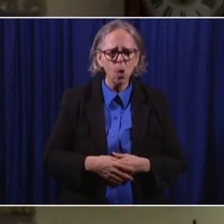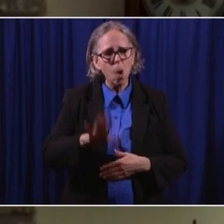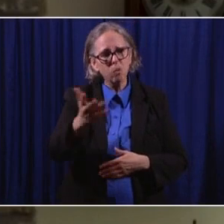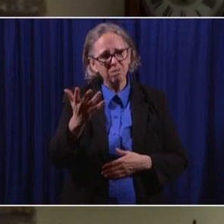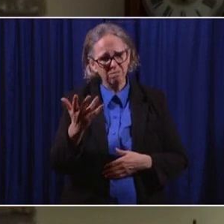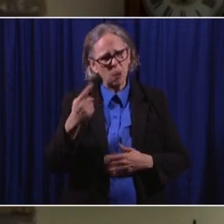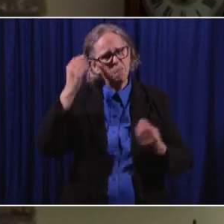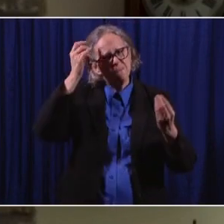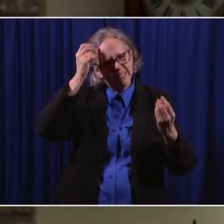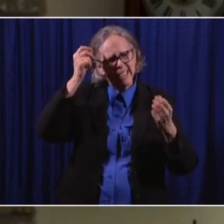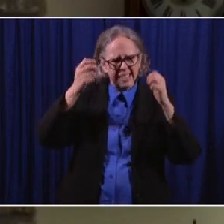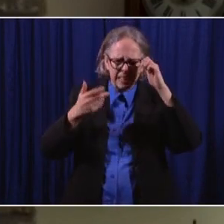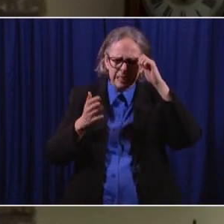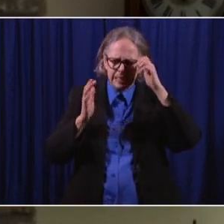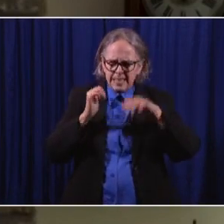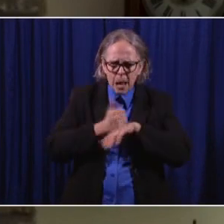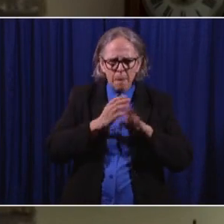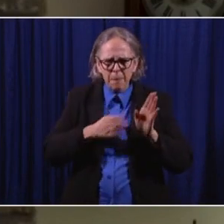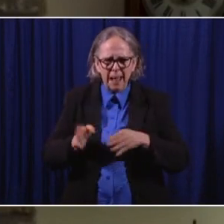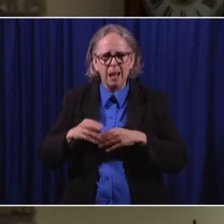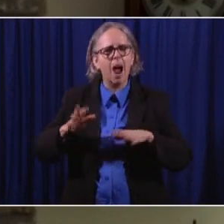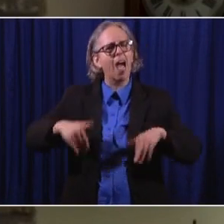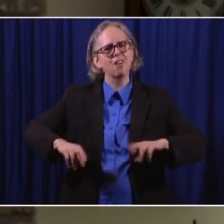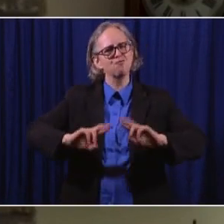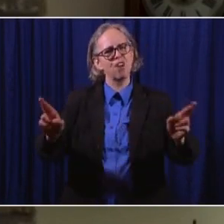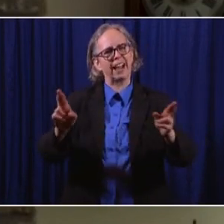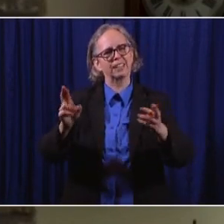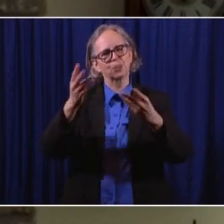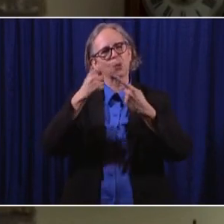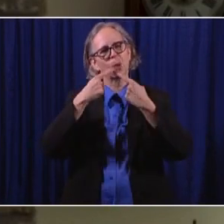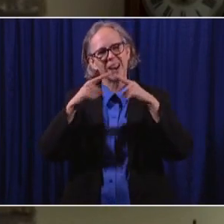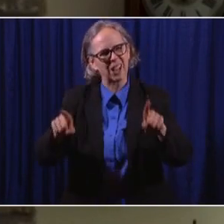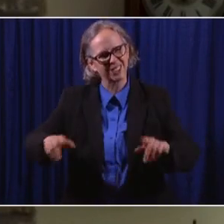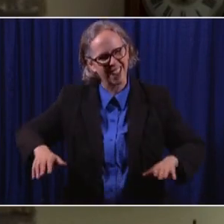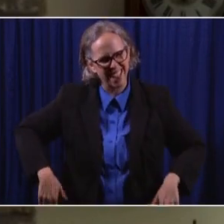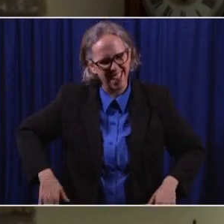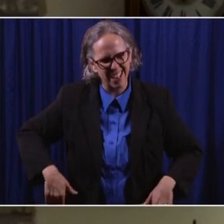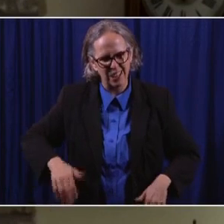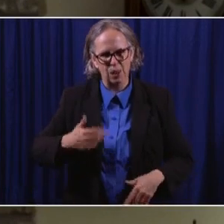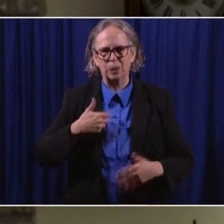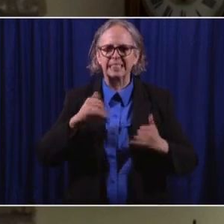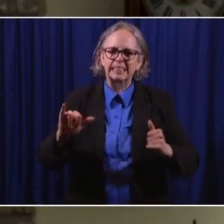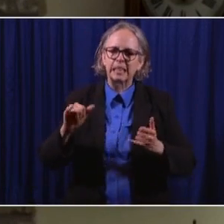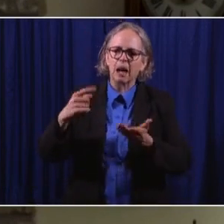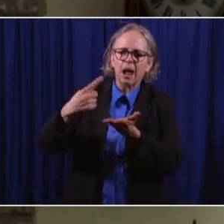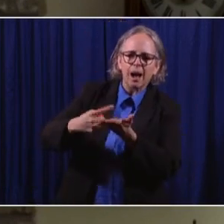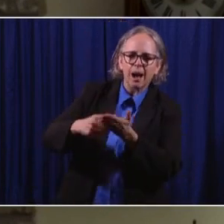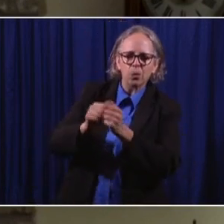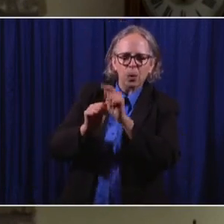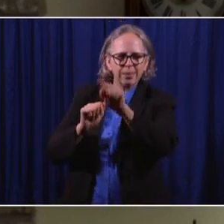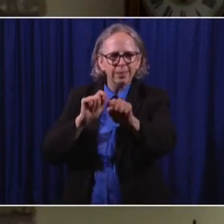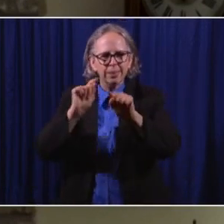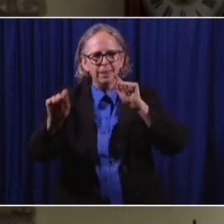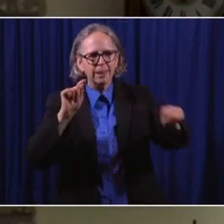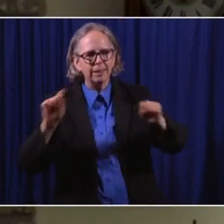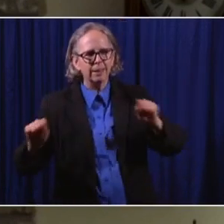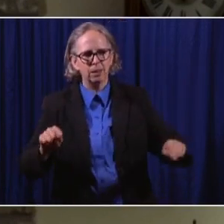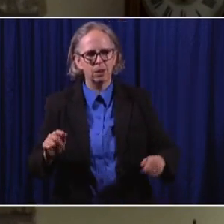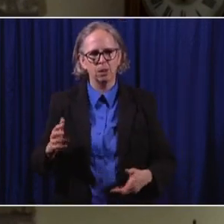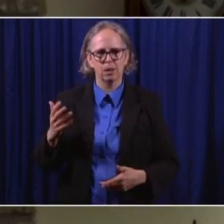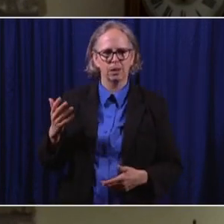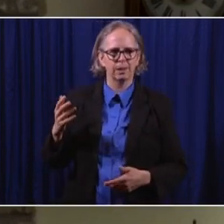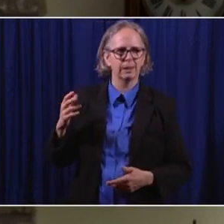plan. We're not ready to announce it yet. We want to talk to some of the people who are going to be deploying it. But we're very excited about this.